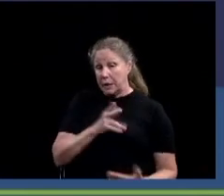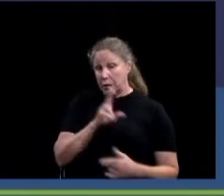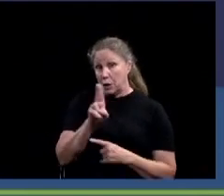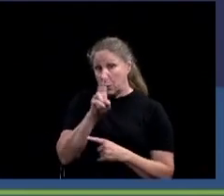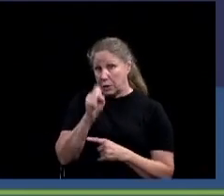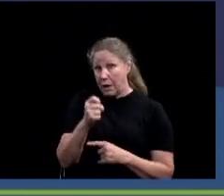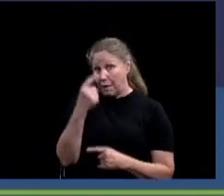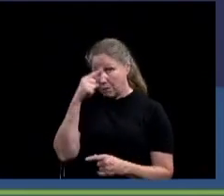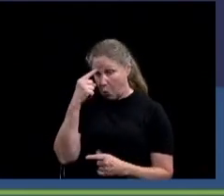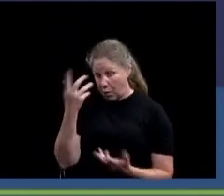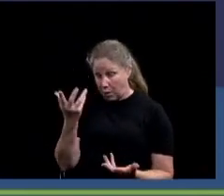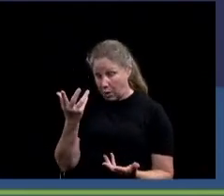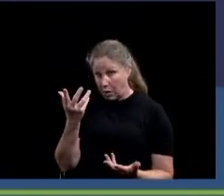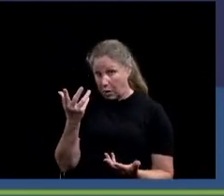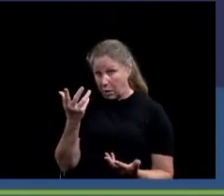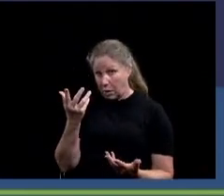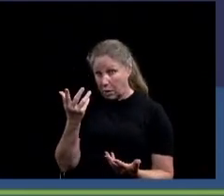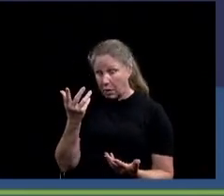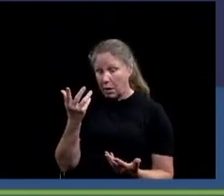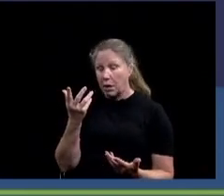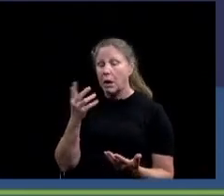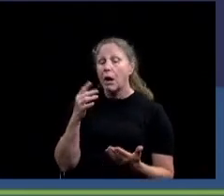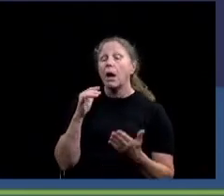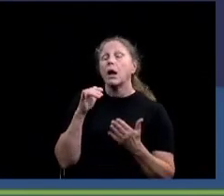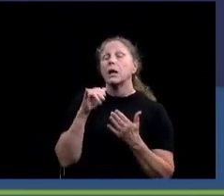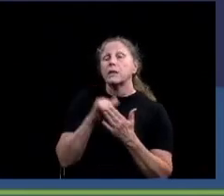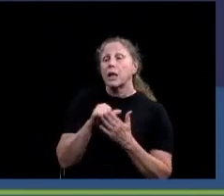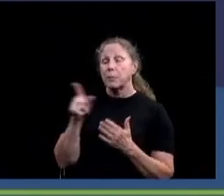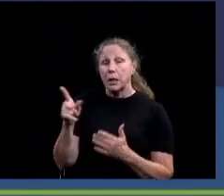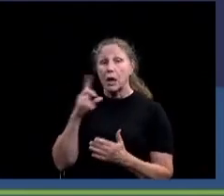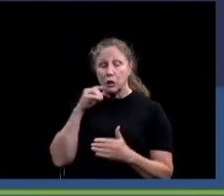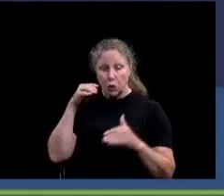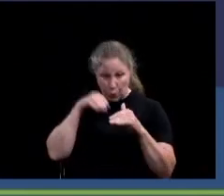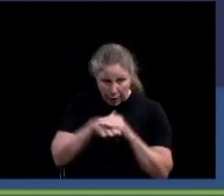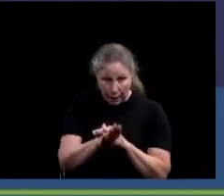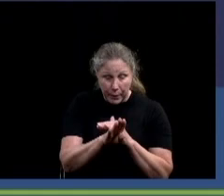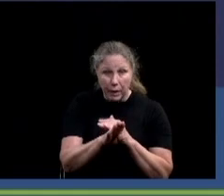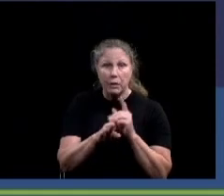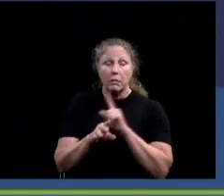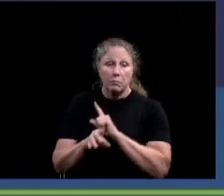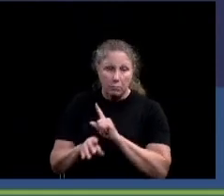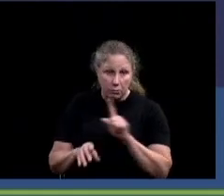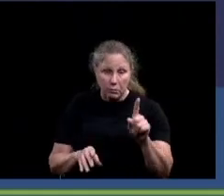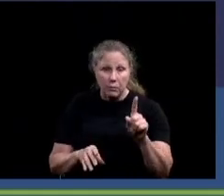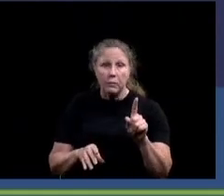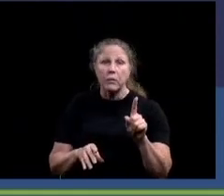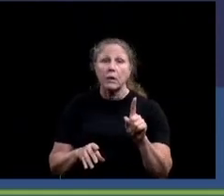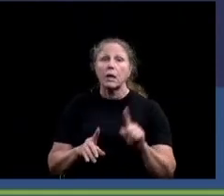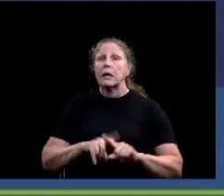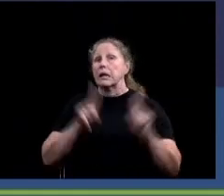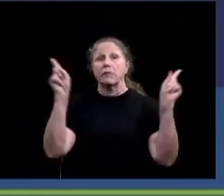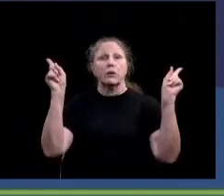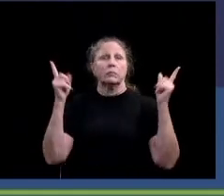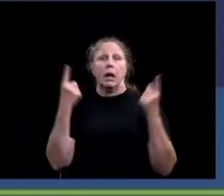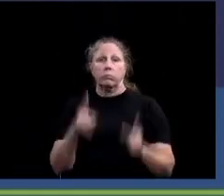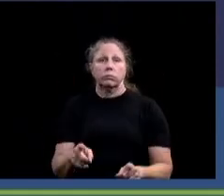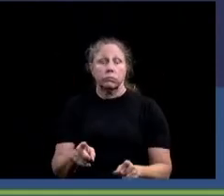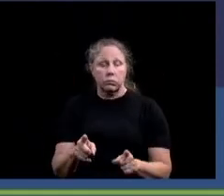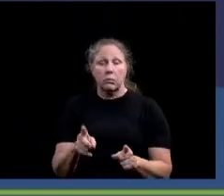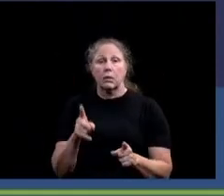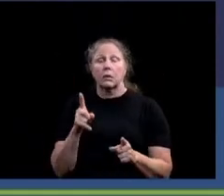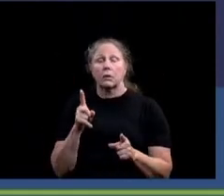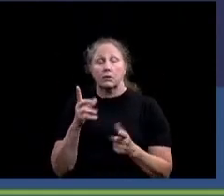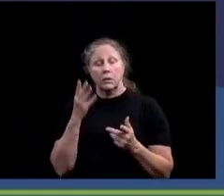just because you walk in a room, that could, you know, it's a whole nother story if you walk, you know, weren't invited in this door and